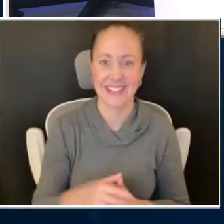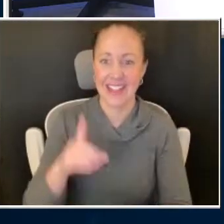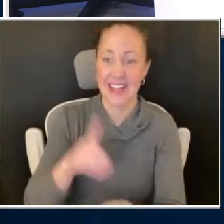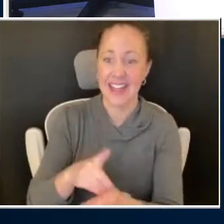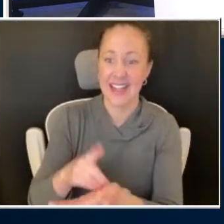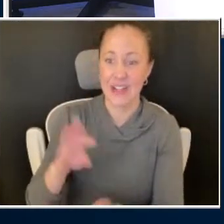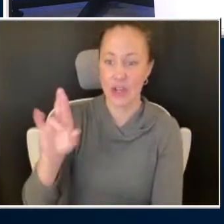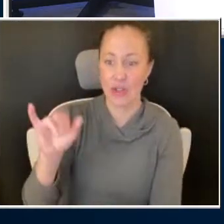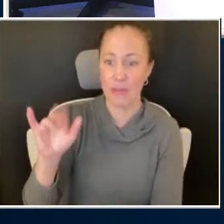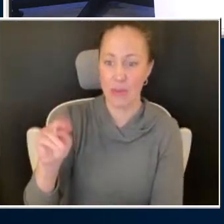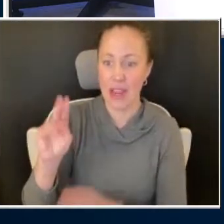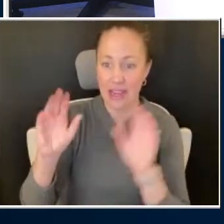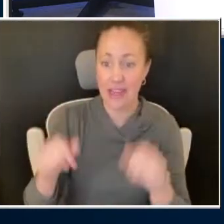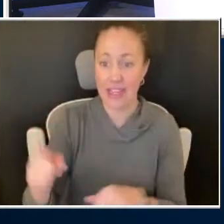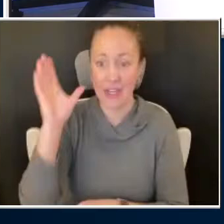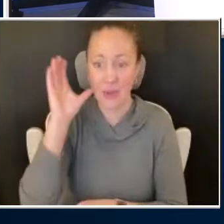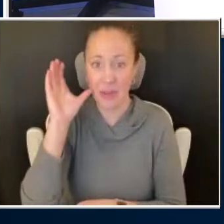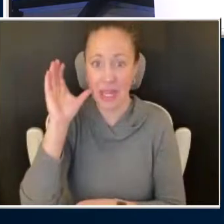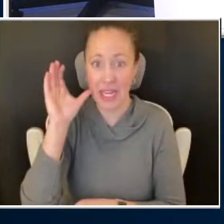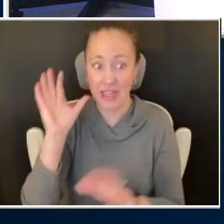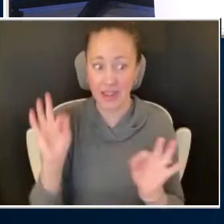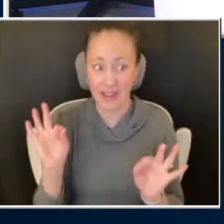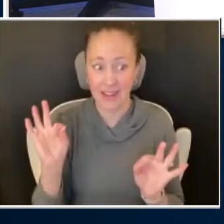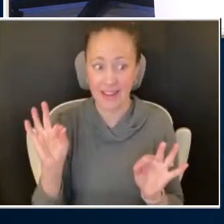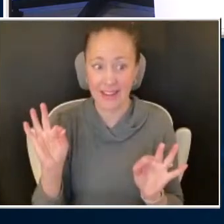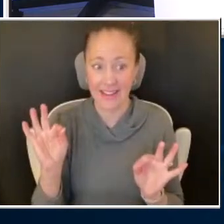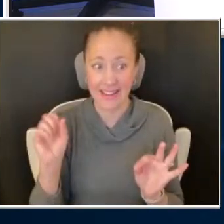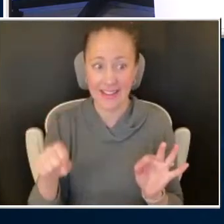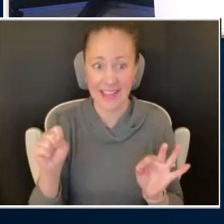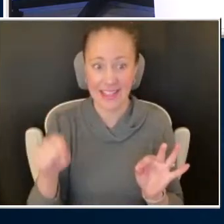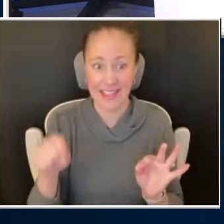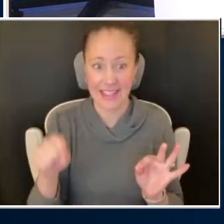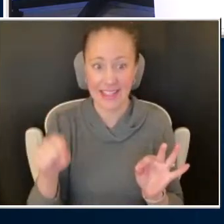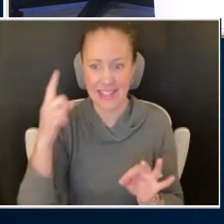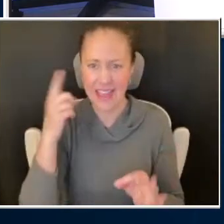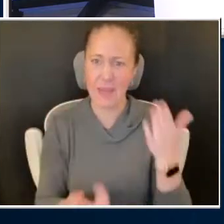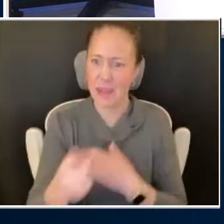okay? Oh, I think you're on mute.